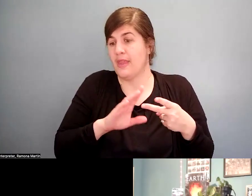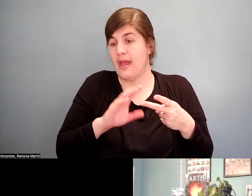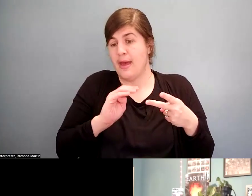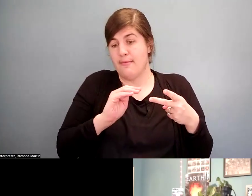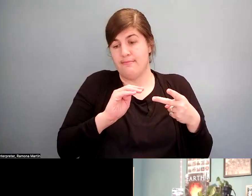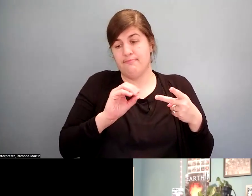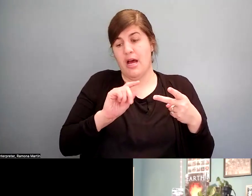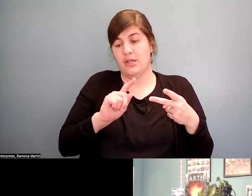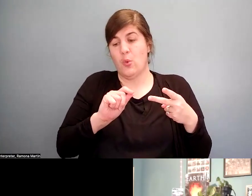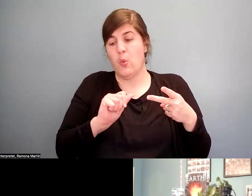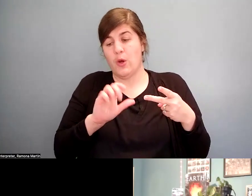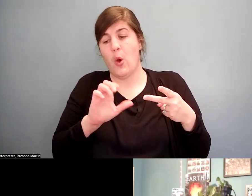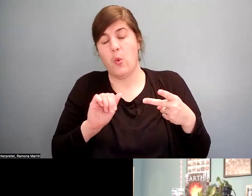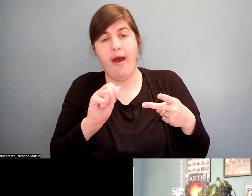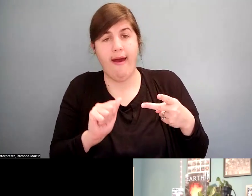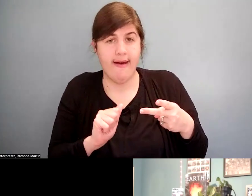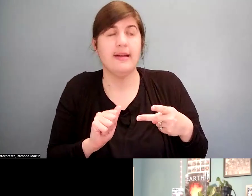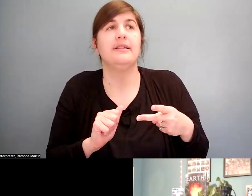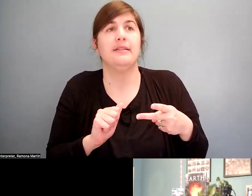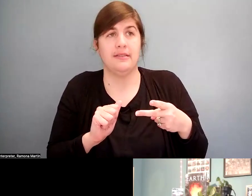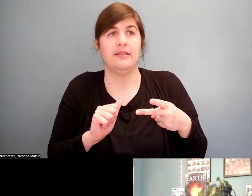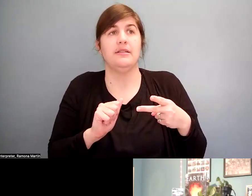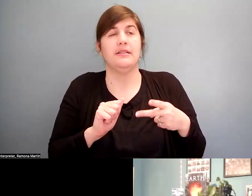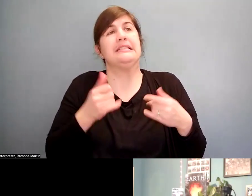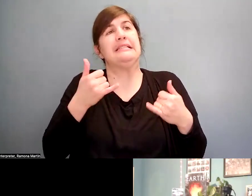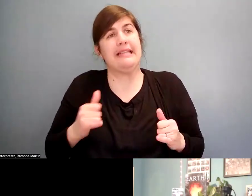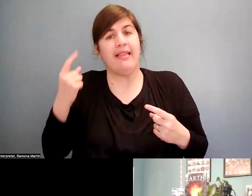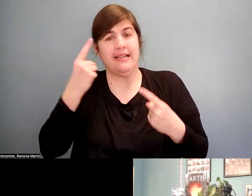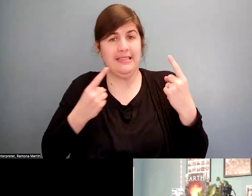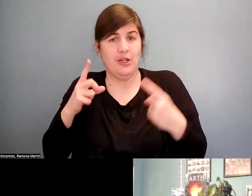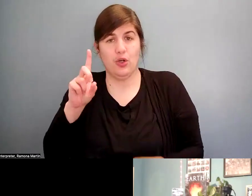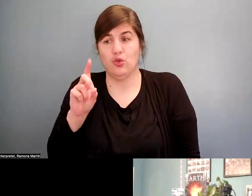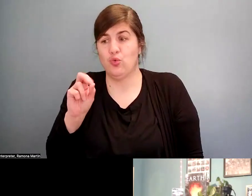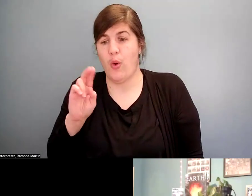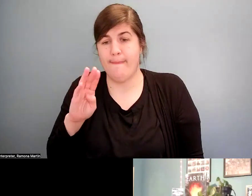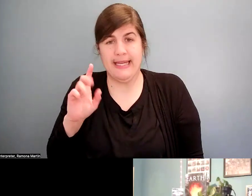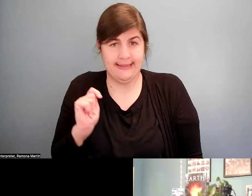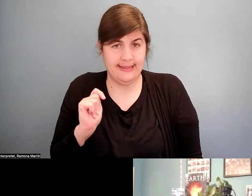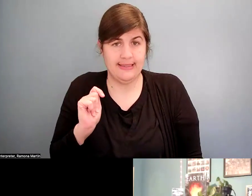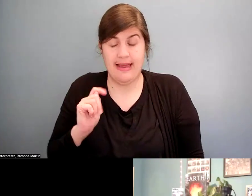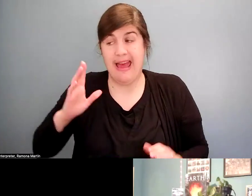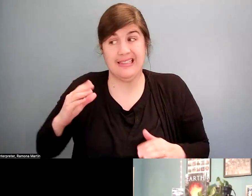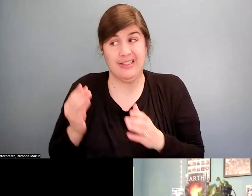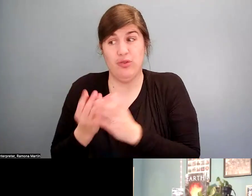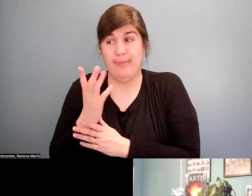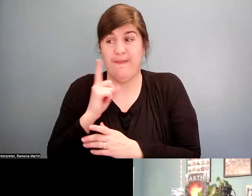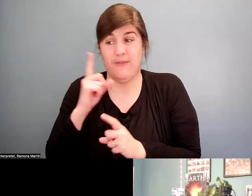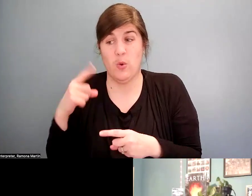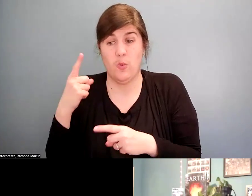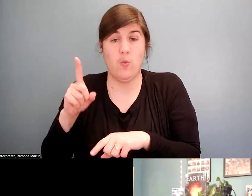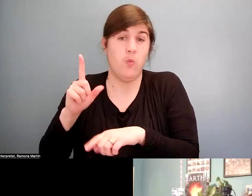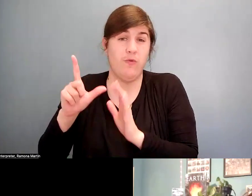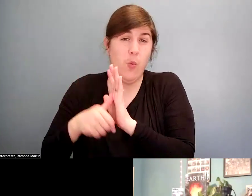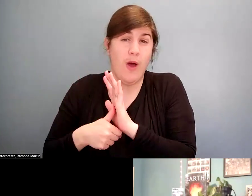peak, um, is still considered a dormant volcano. So it's not erupted for some time, but